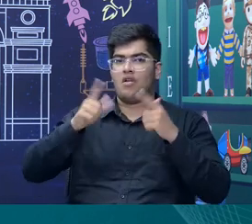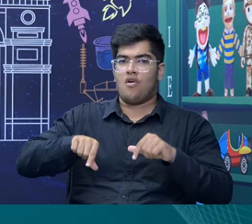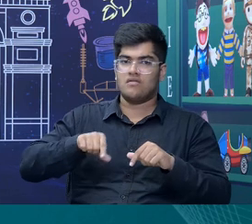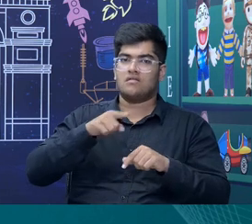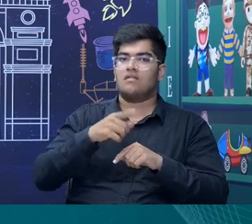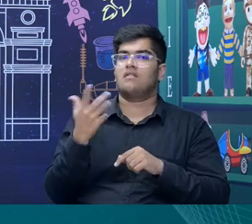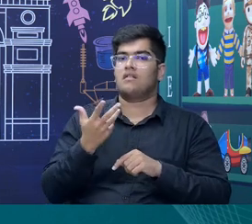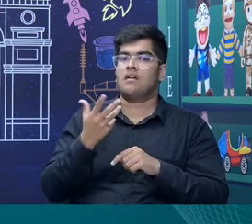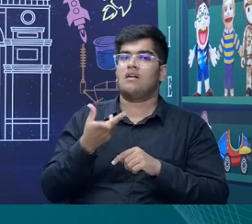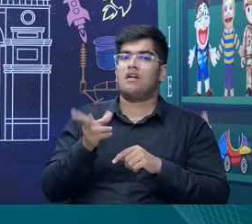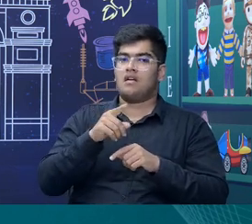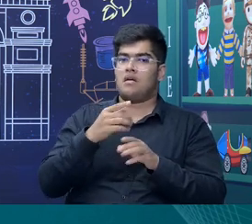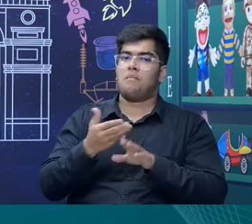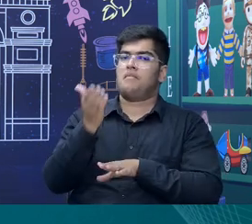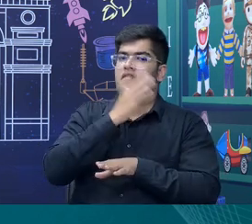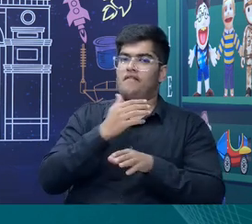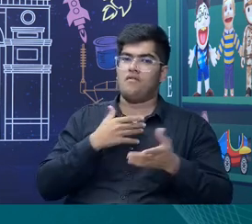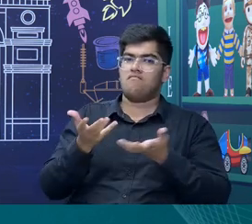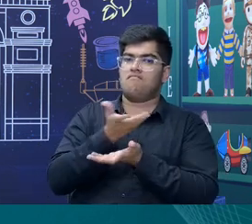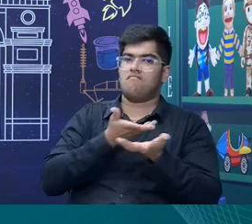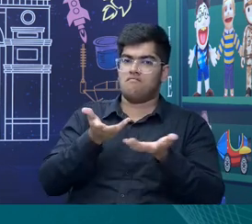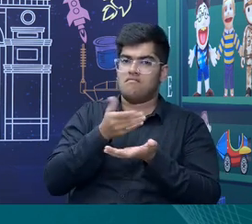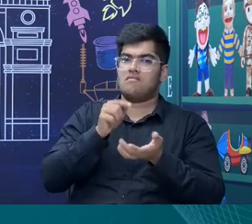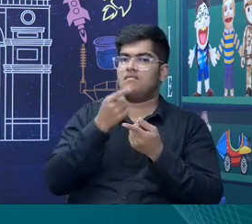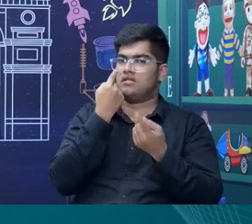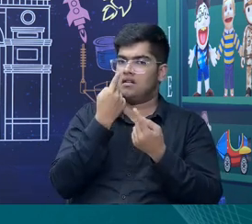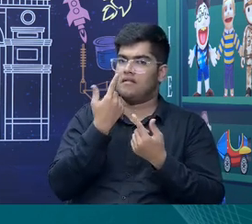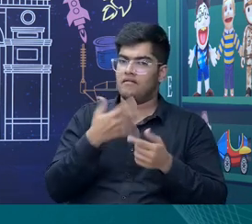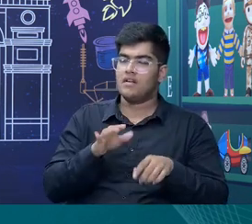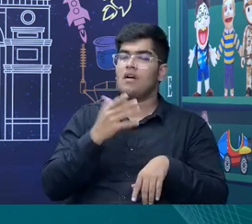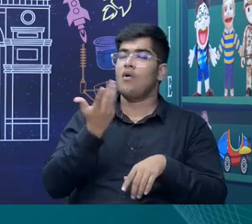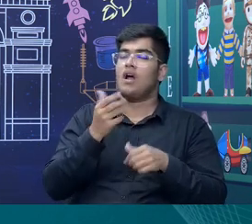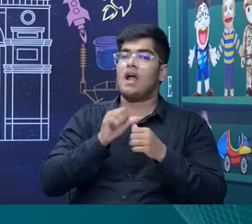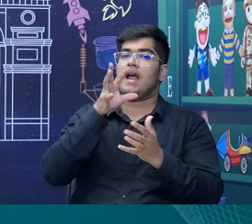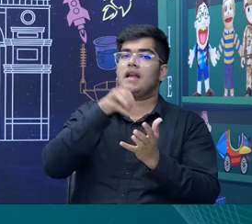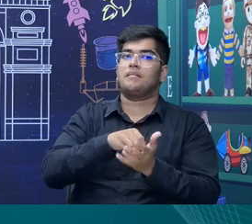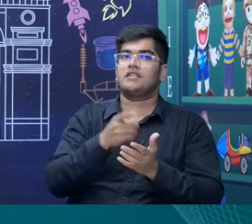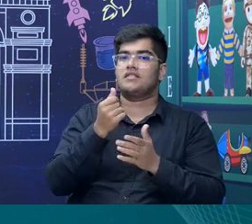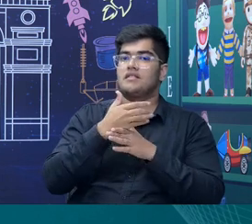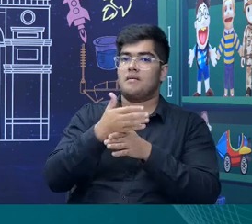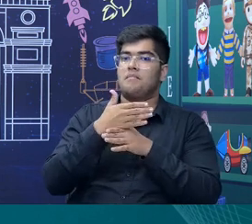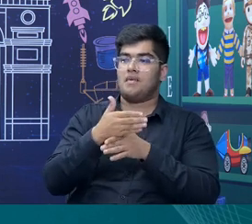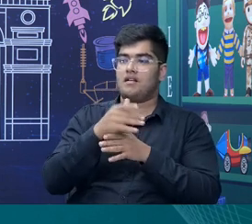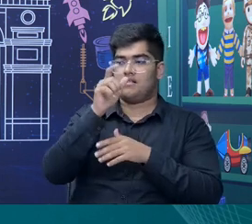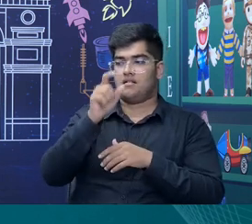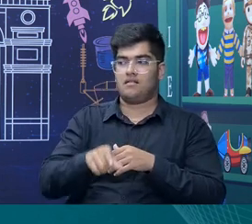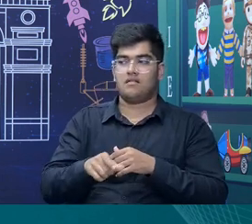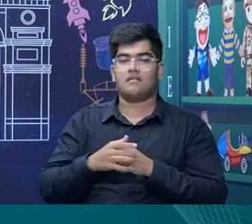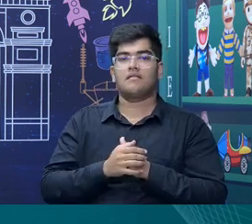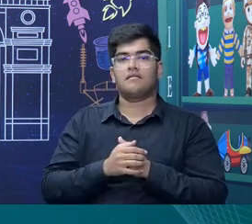that we have discussed this adjustments at that time of admission of a partner